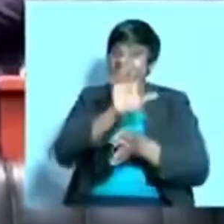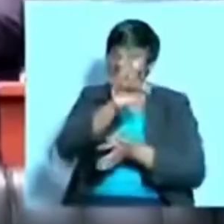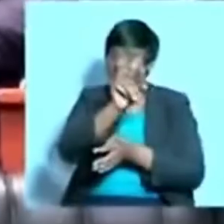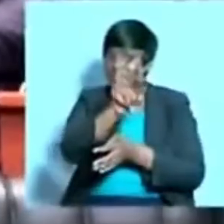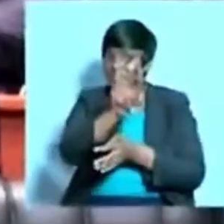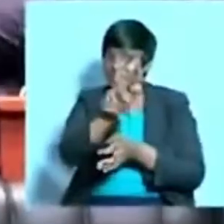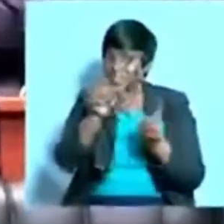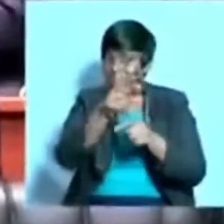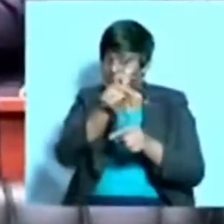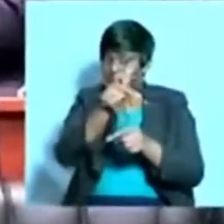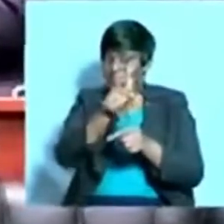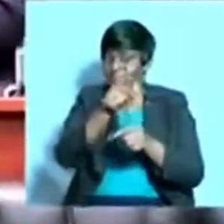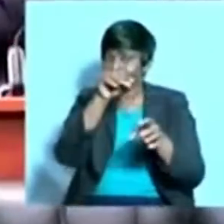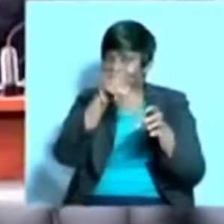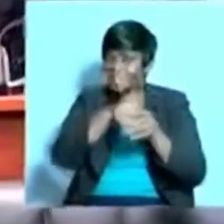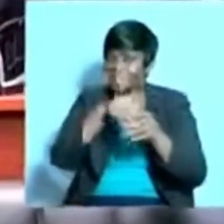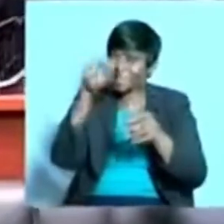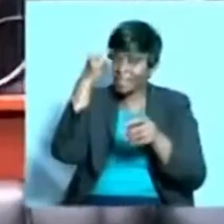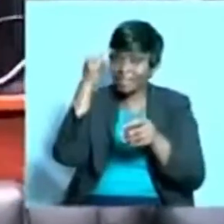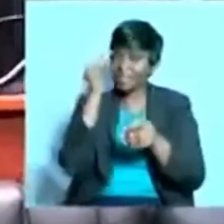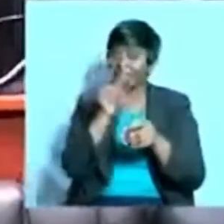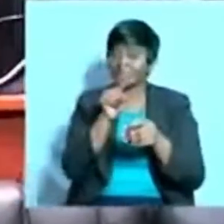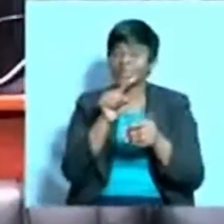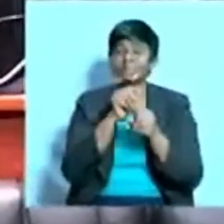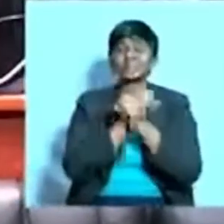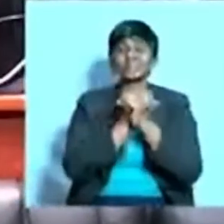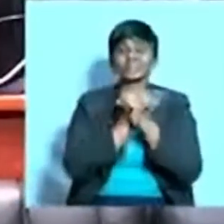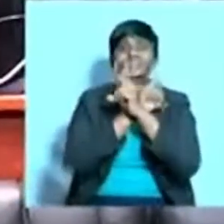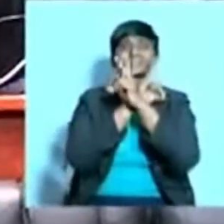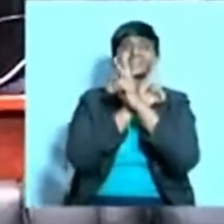that when they were in government,